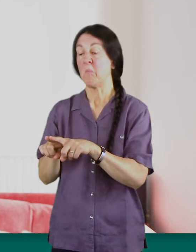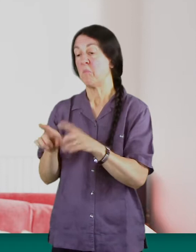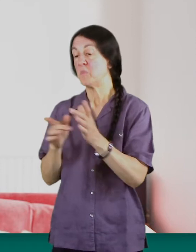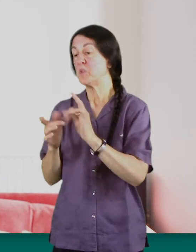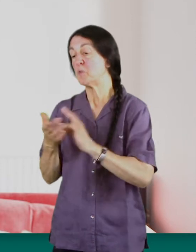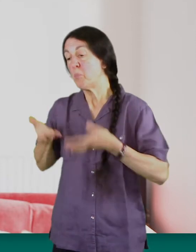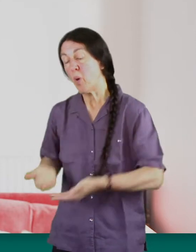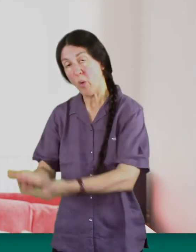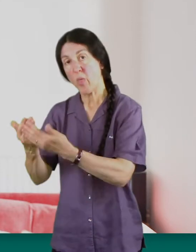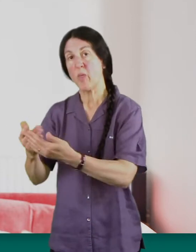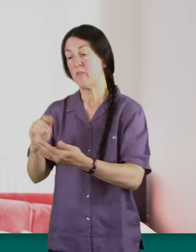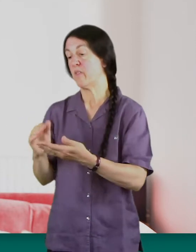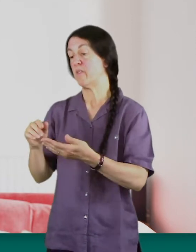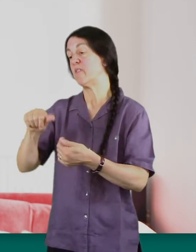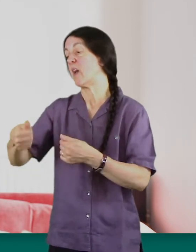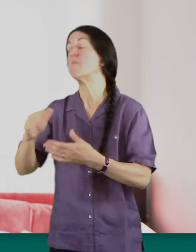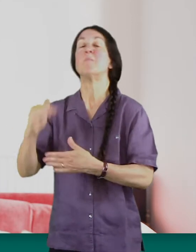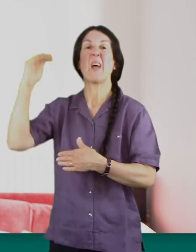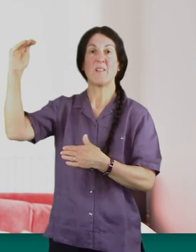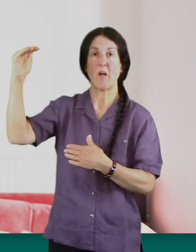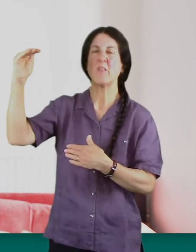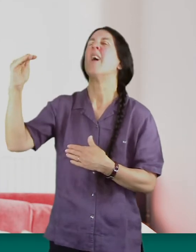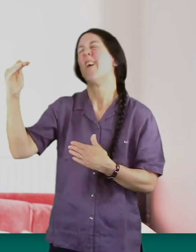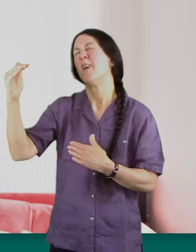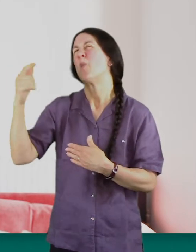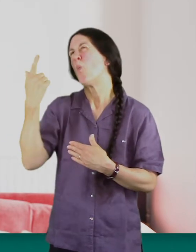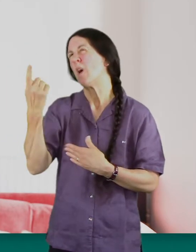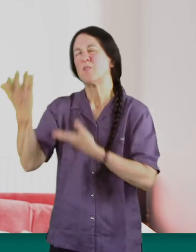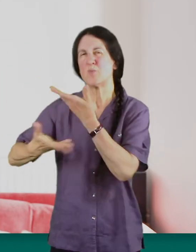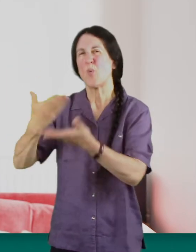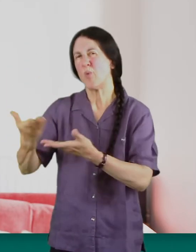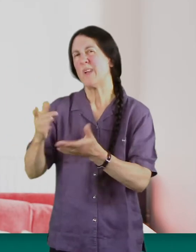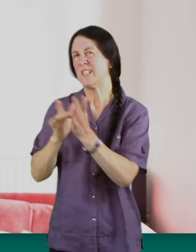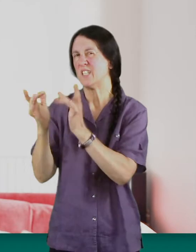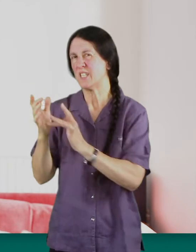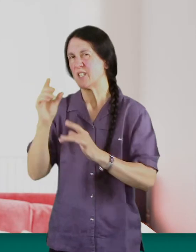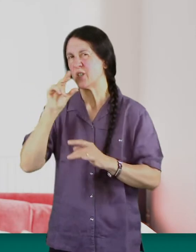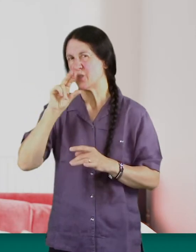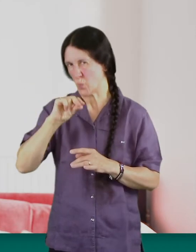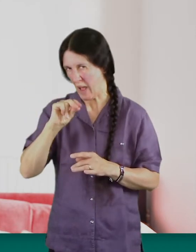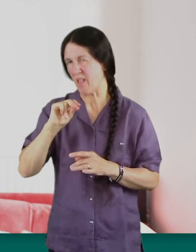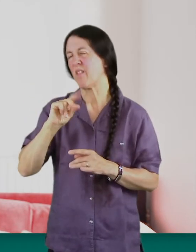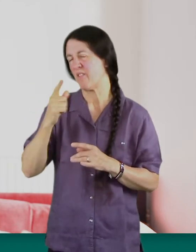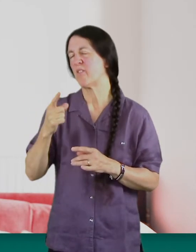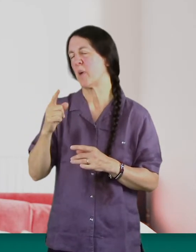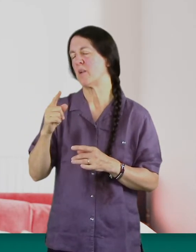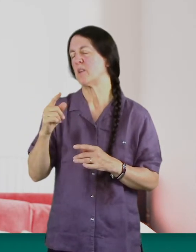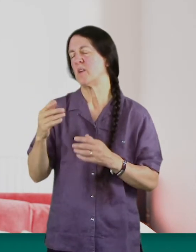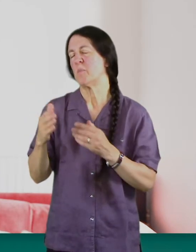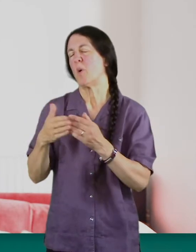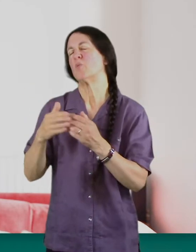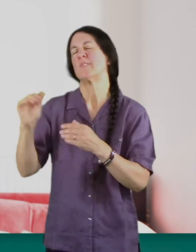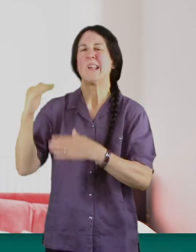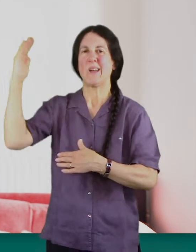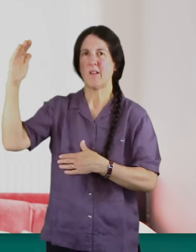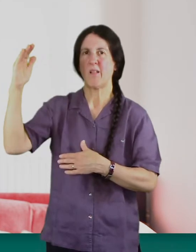it's the same for Samson. So if you remember back to last week and Matt talking about the encounters that the angel of the